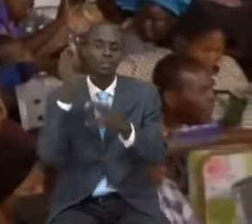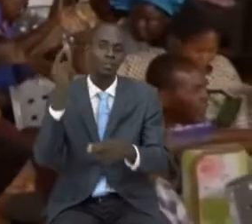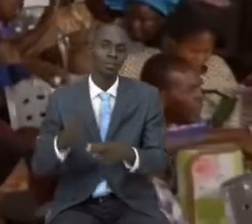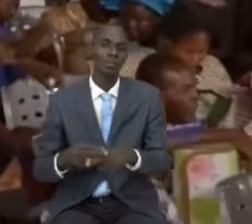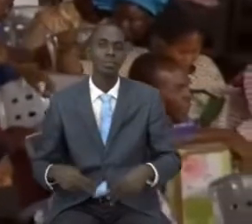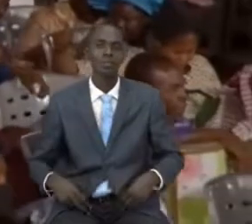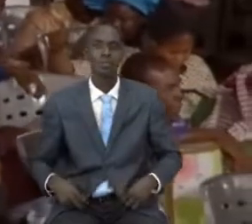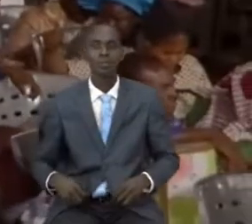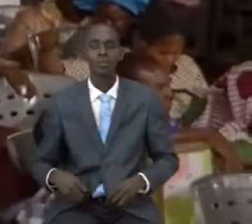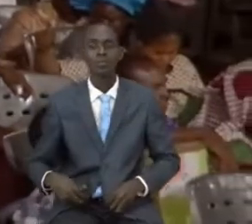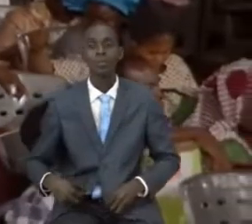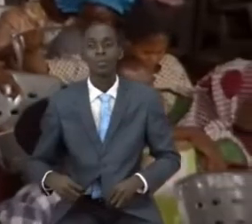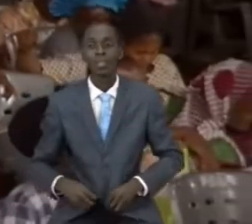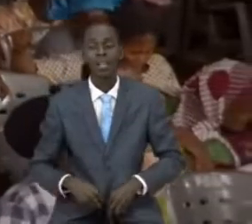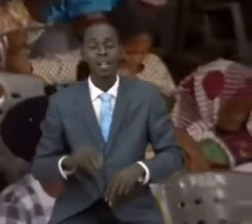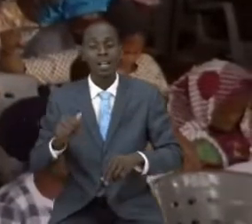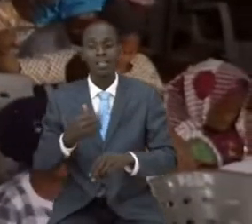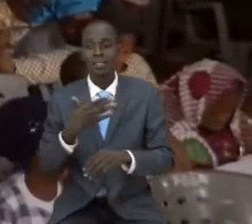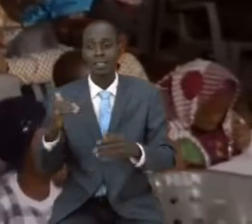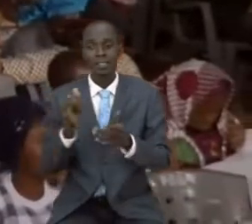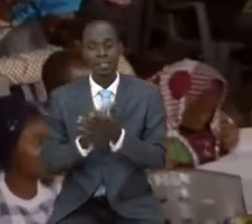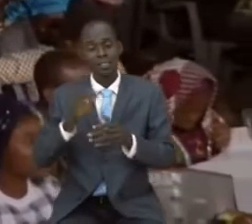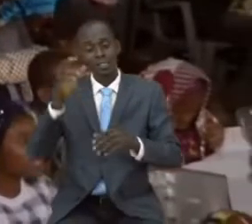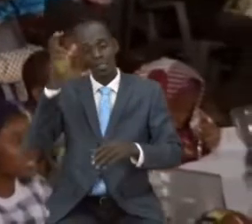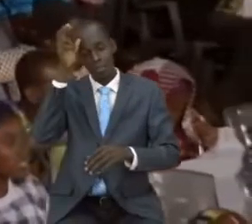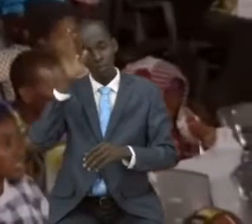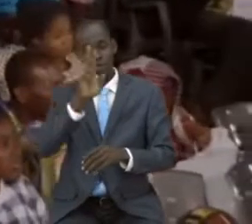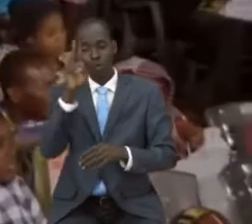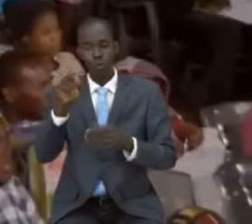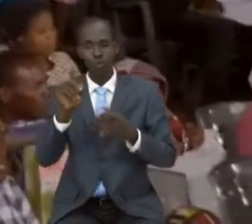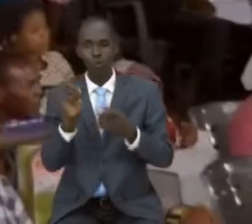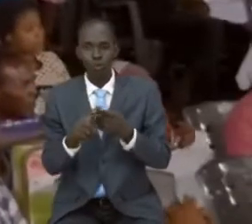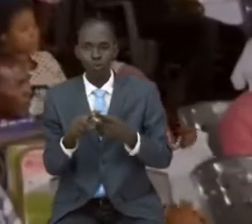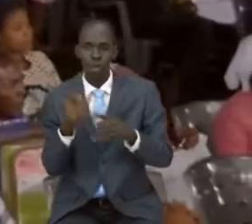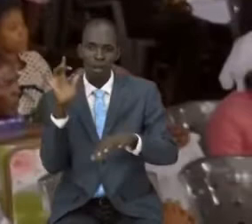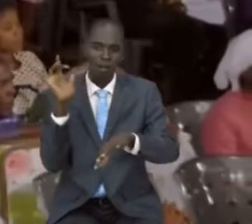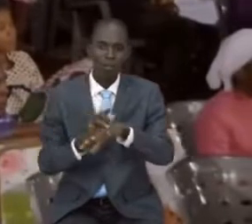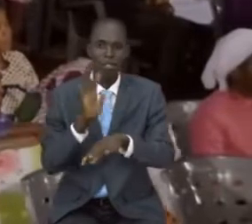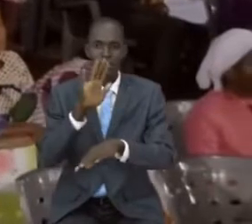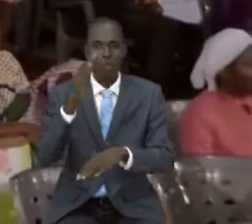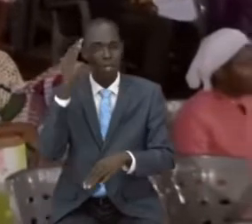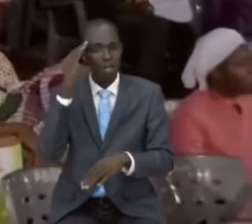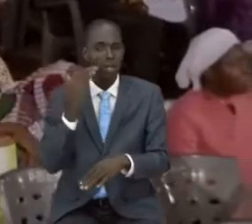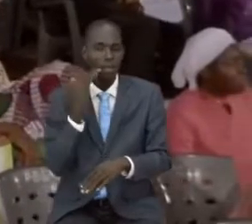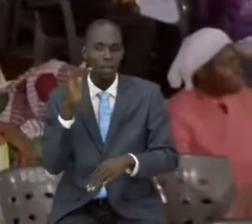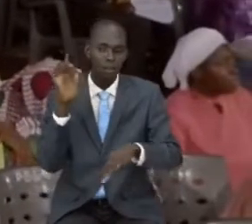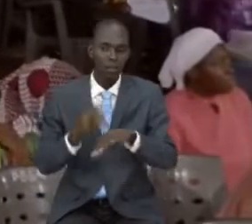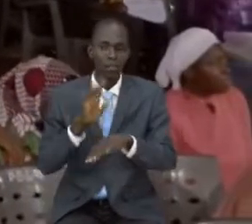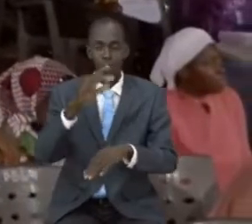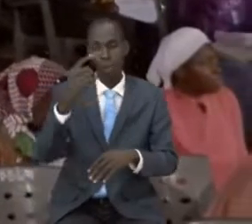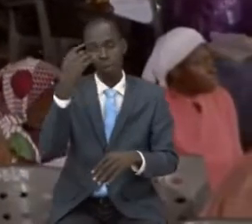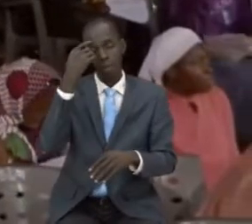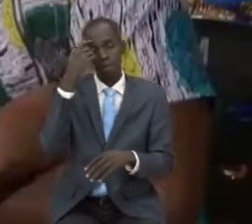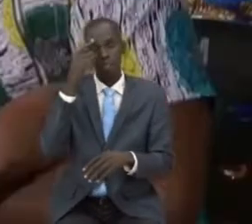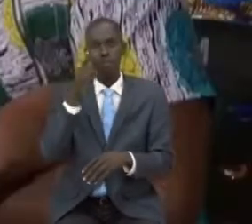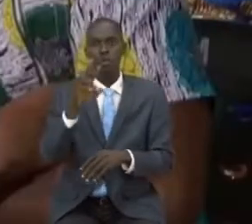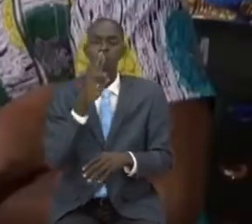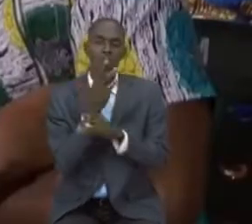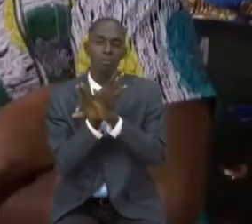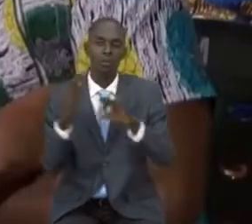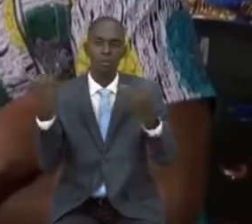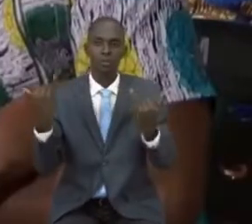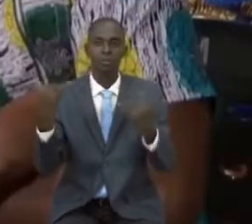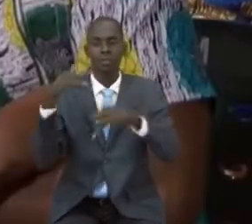Anything the devil has been using to knock your head, knock your body, knock your mind, you're free